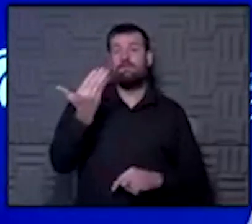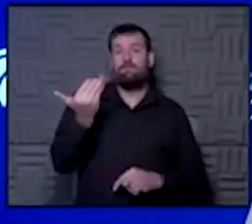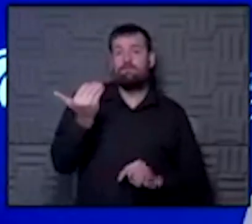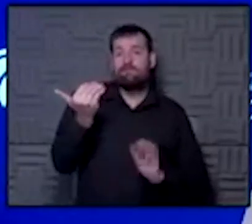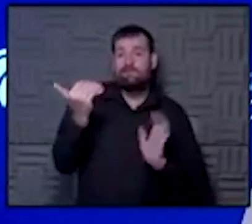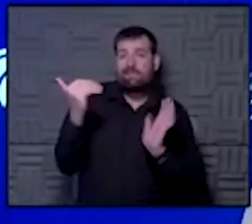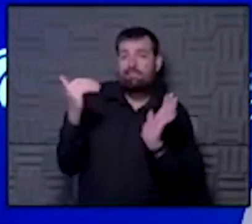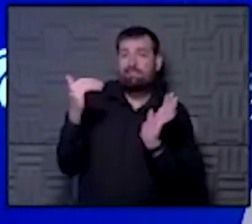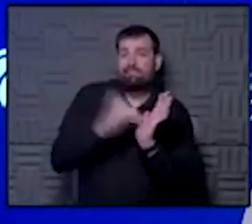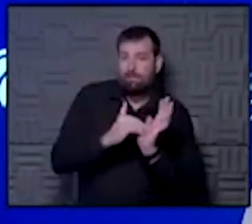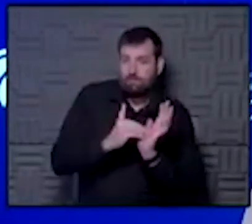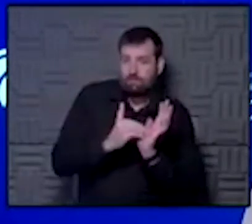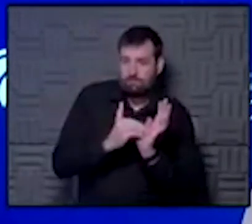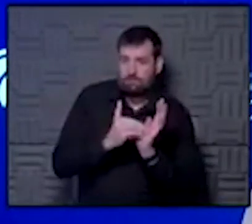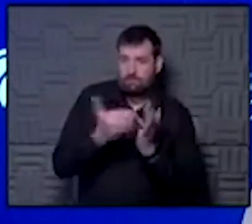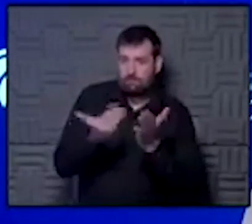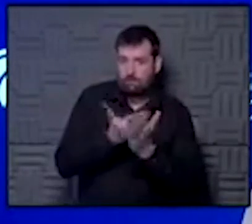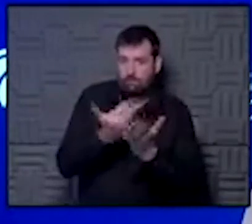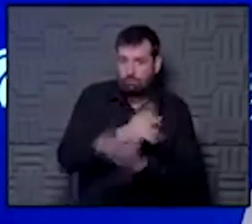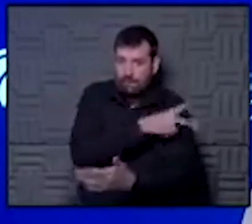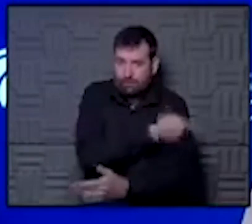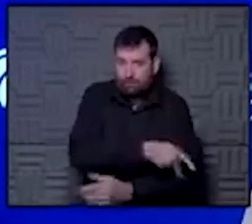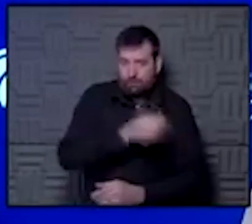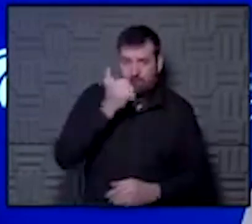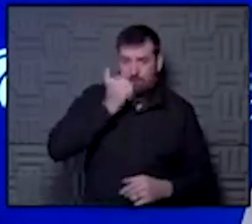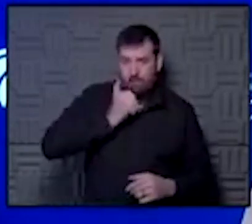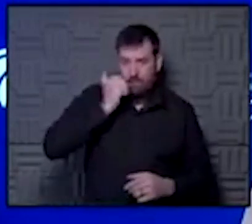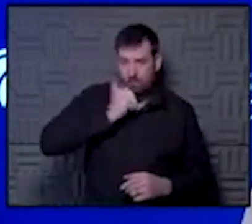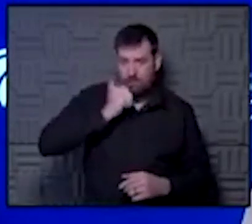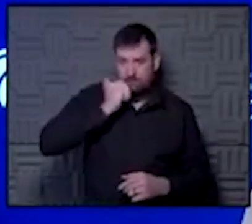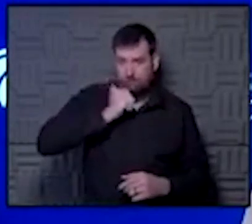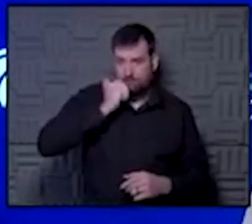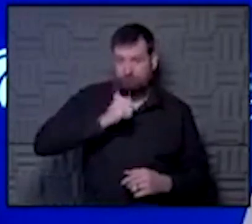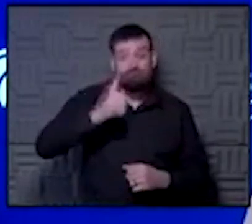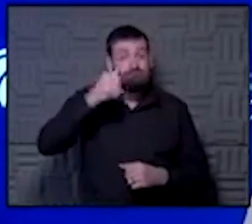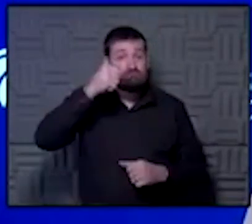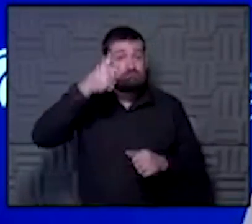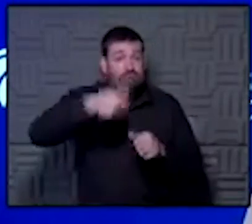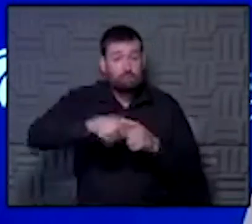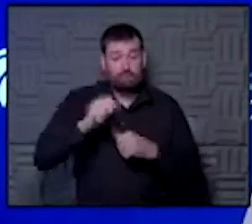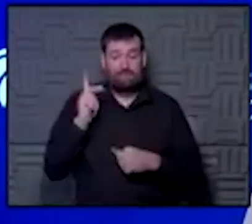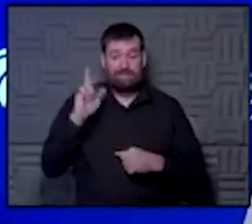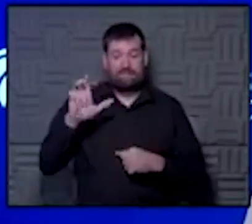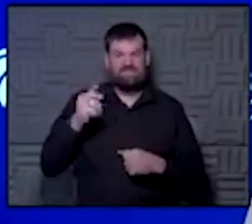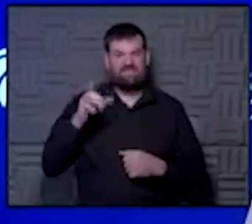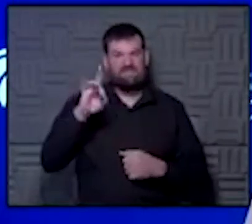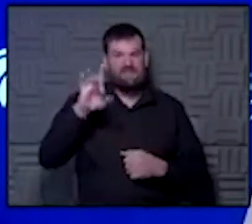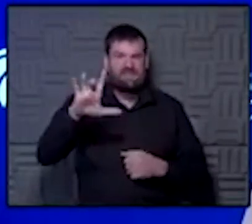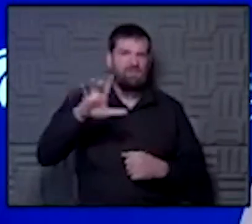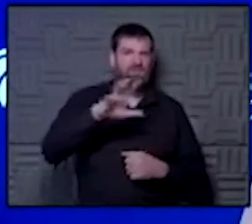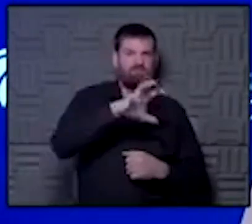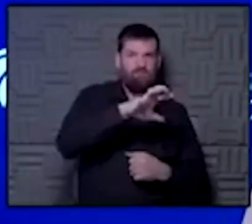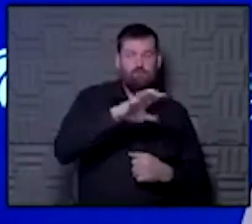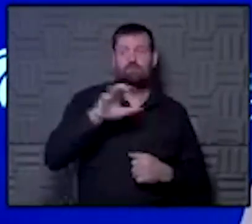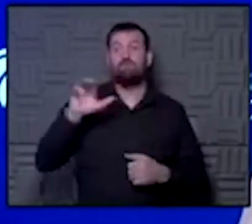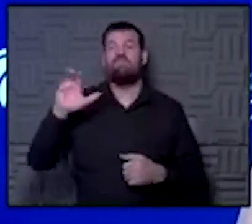15,000 new positive COVID patients a day in COVID. Now, remember, we're concerned in Kansas City we had 800 or 500. Yeah. They